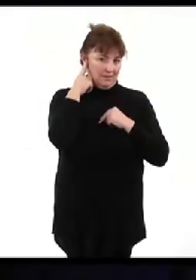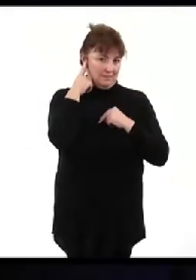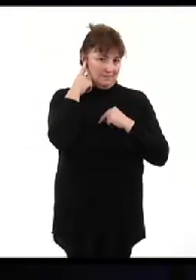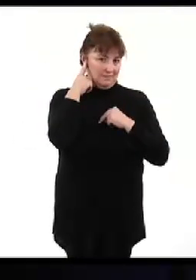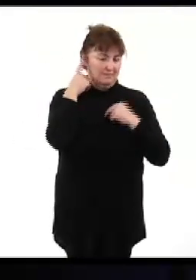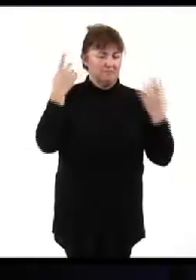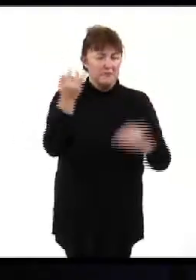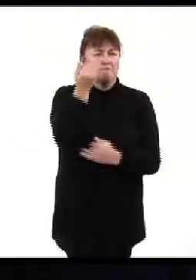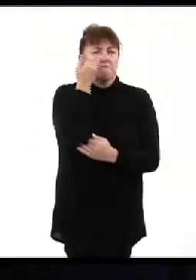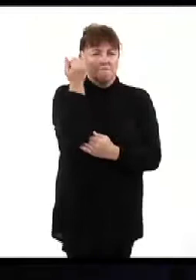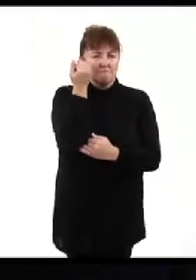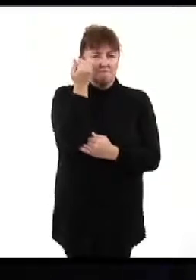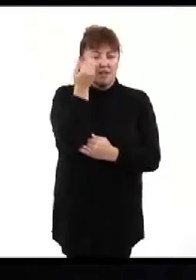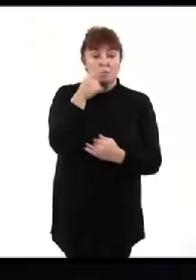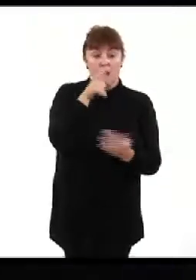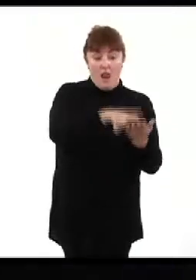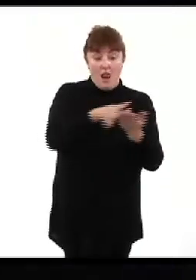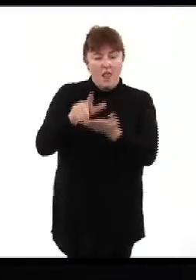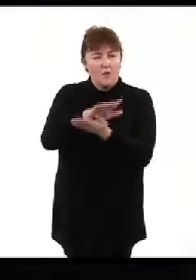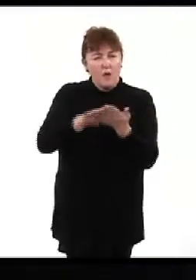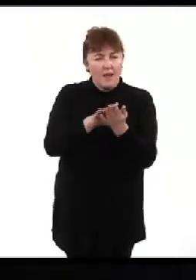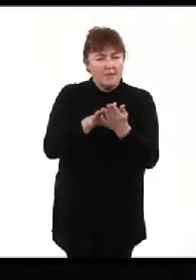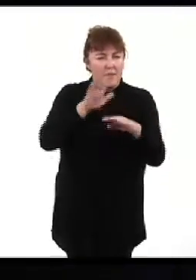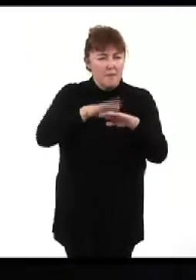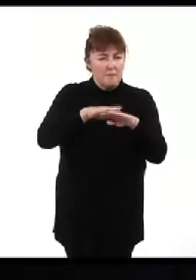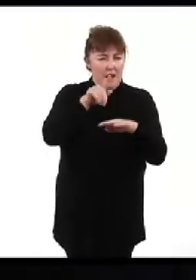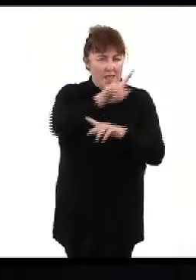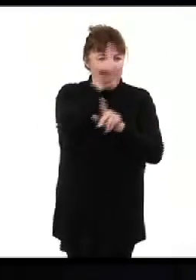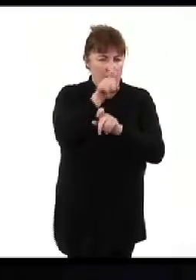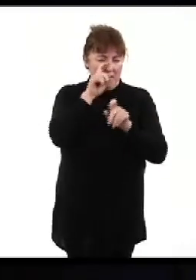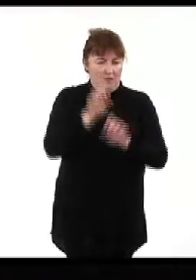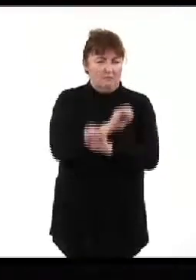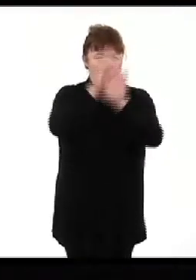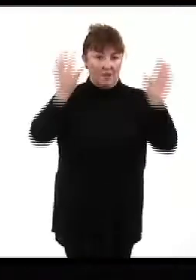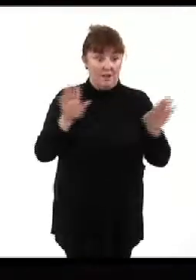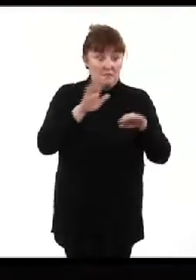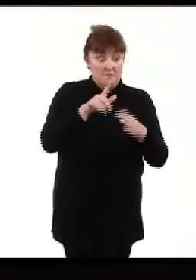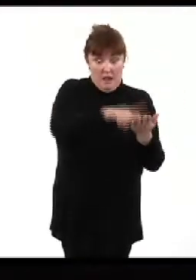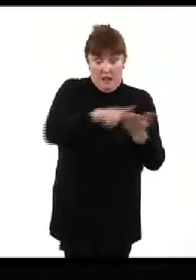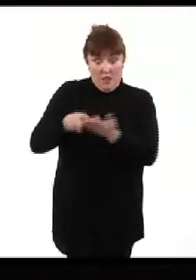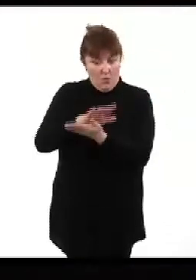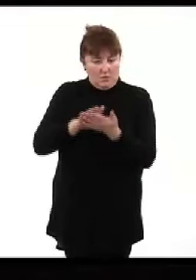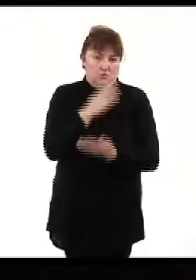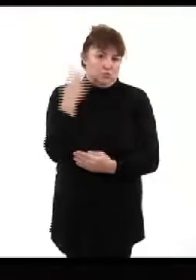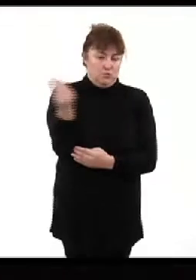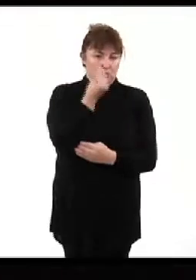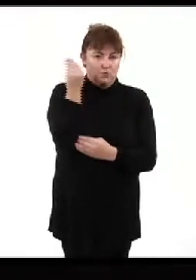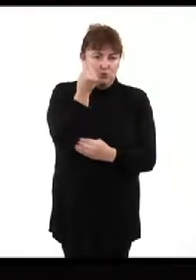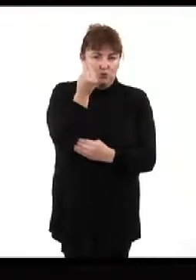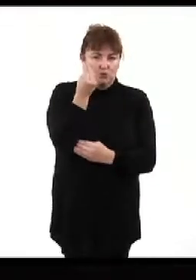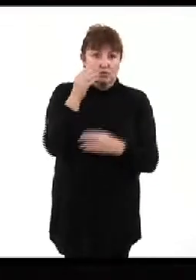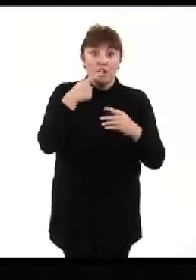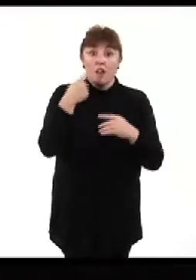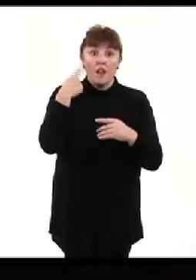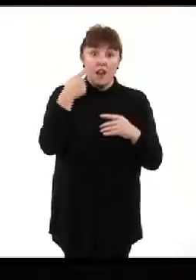languages to try to answer this question a little bit, because for sign languages, of course, you use the hands and arms, and the motor